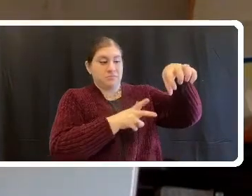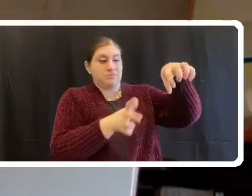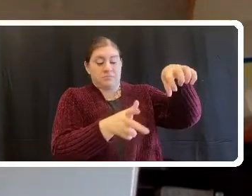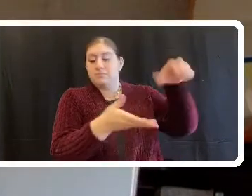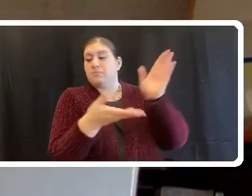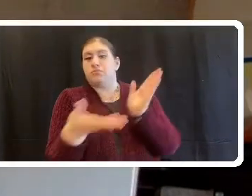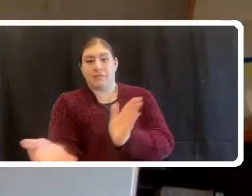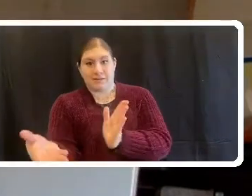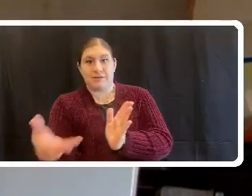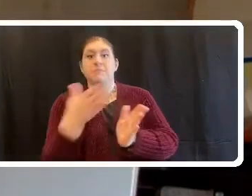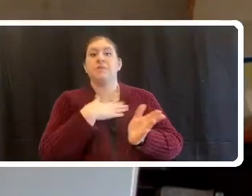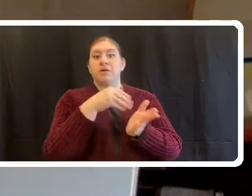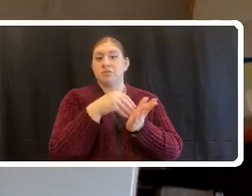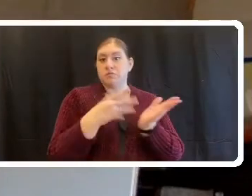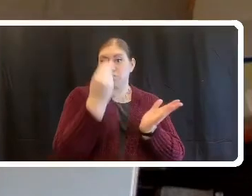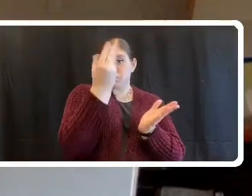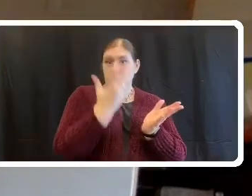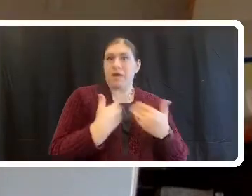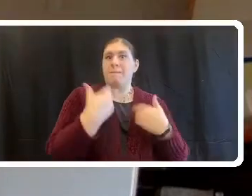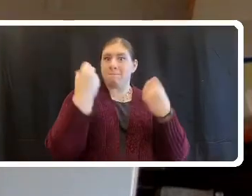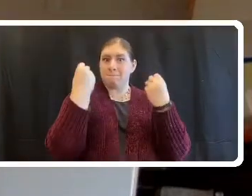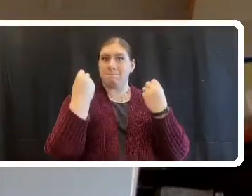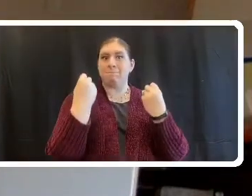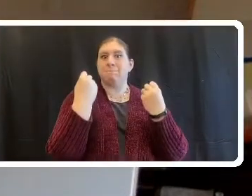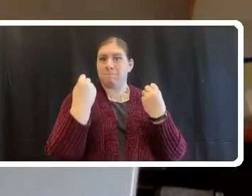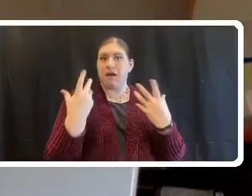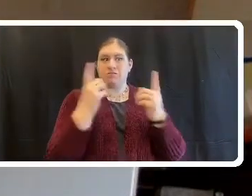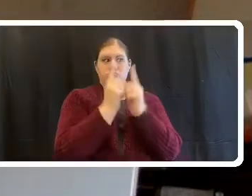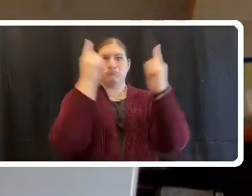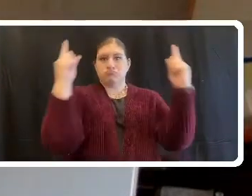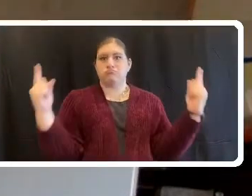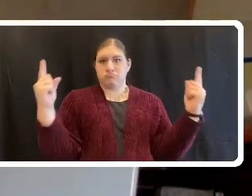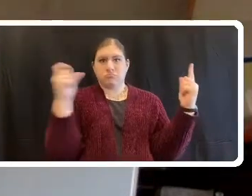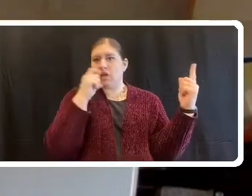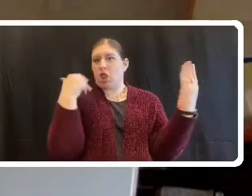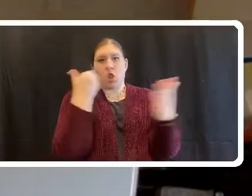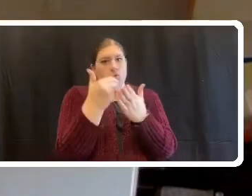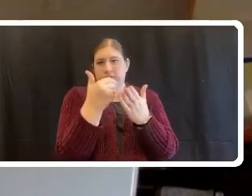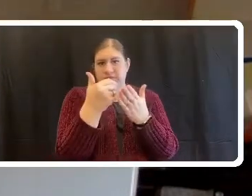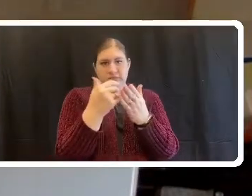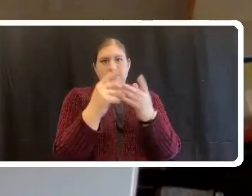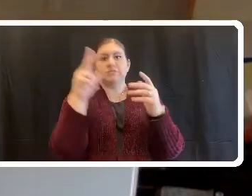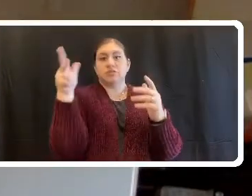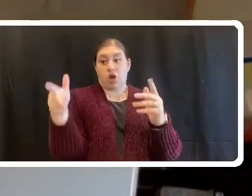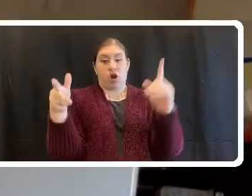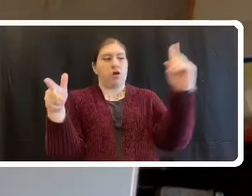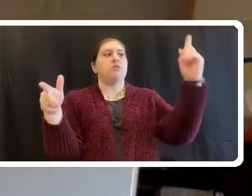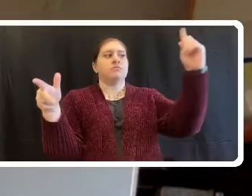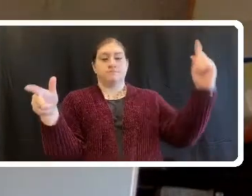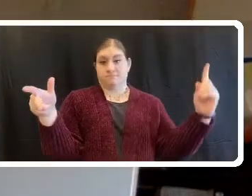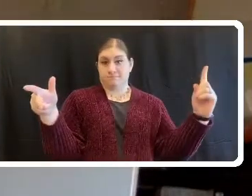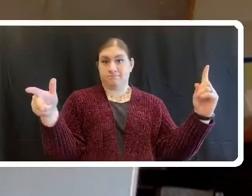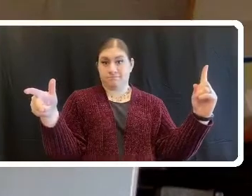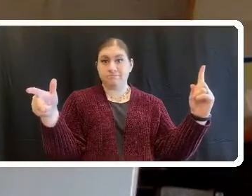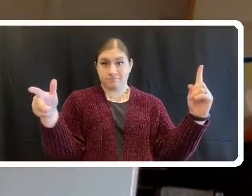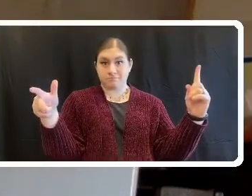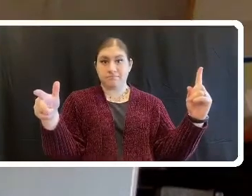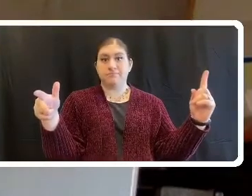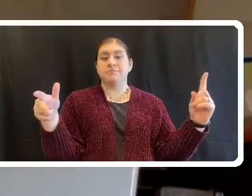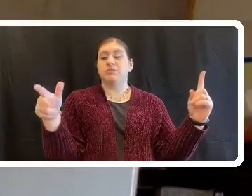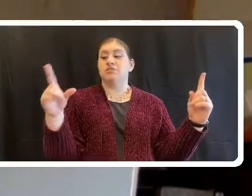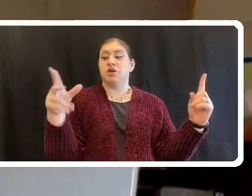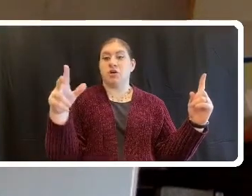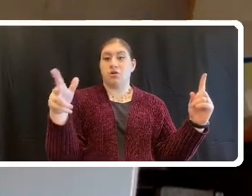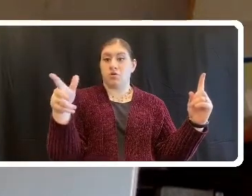told me they had quite a bit of social distance. That's great. That's she great. opened her car and stepped back, and they put the